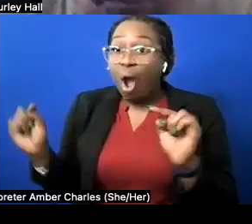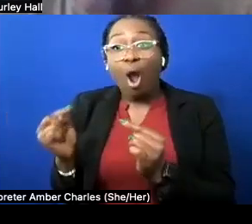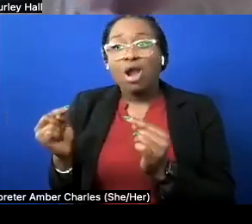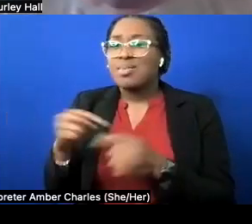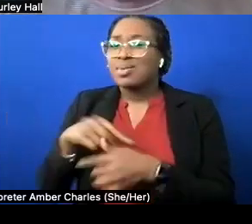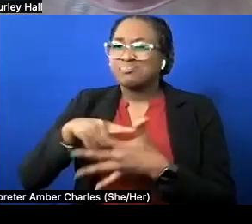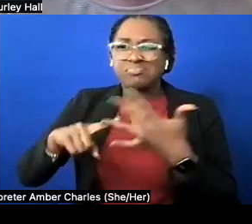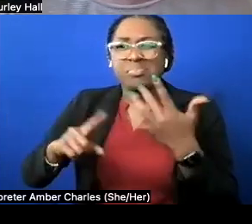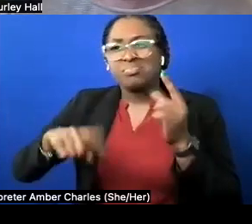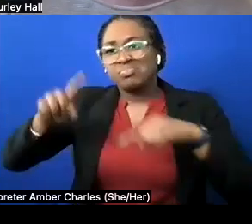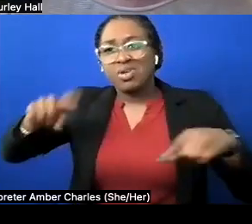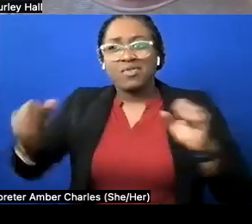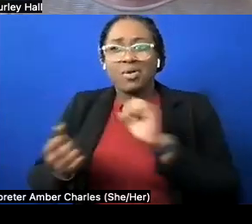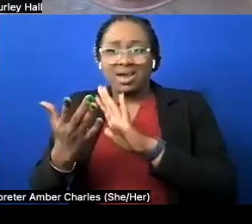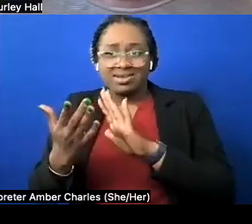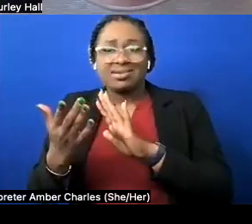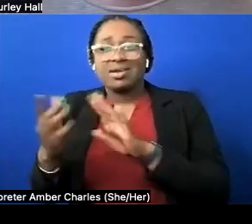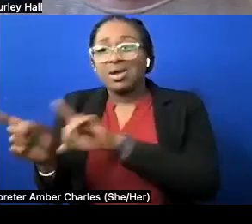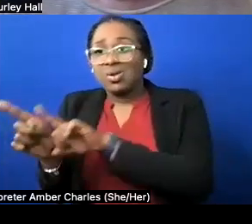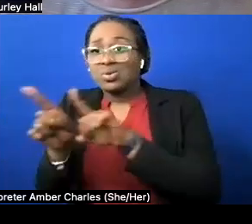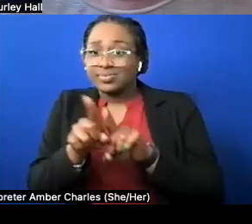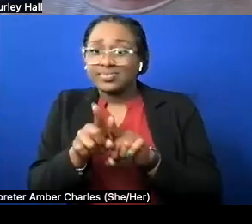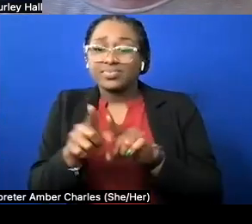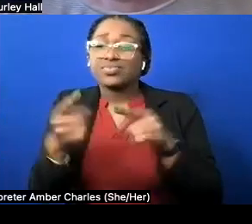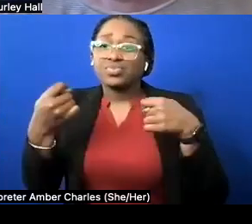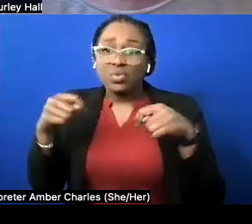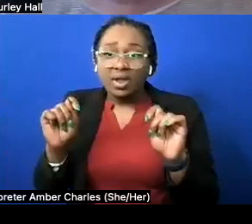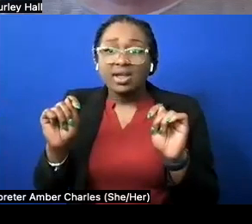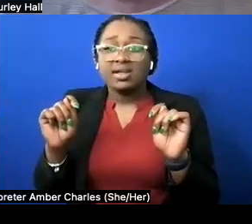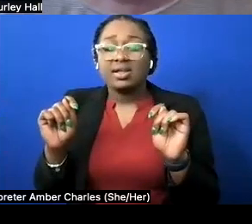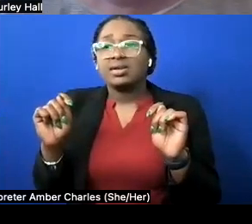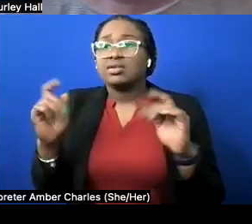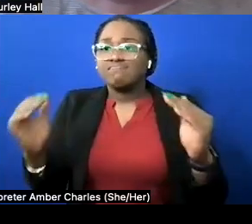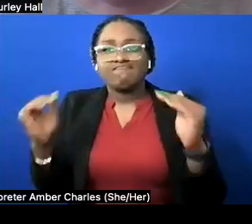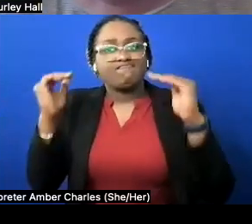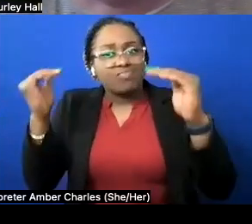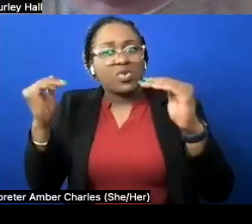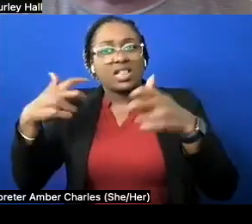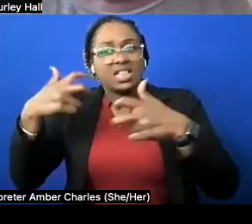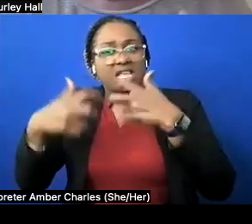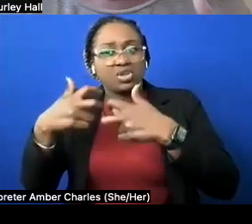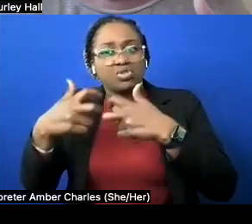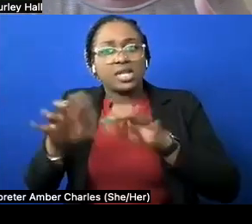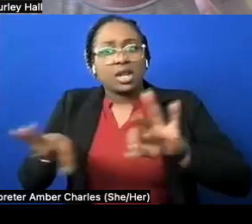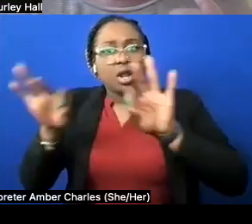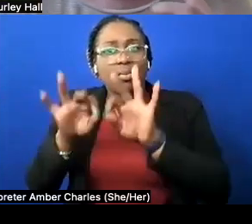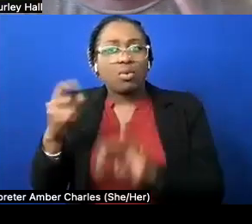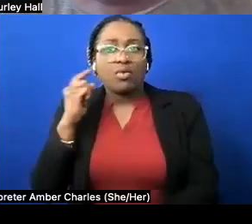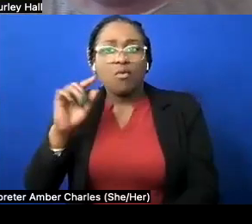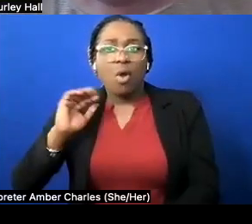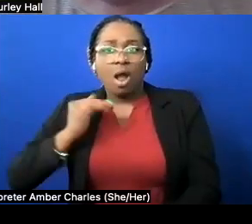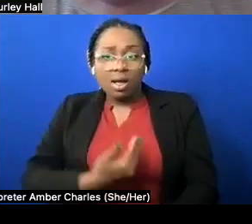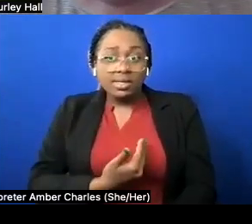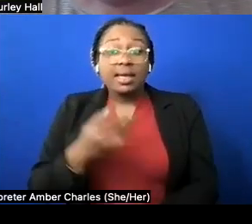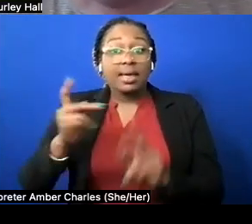ways. And also in trying to raise the issues that matter to us, you know, for